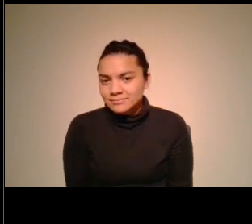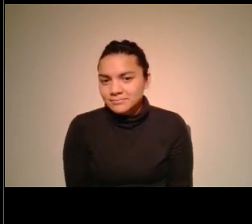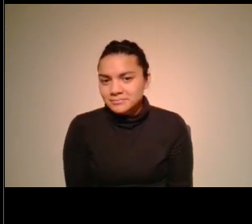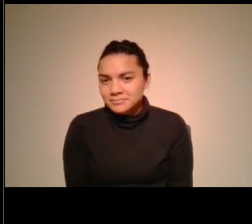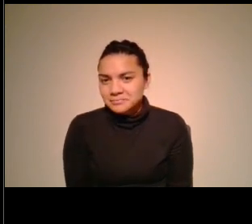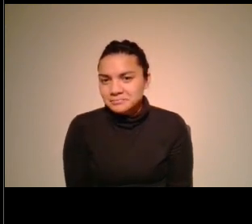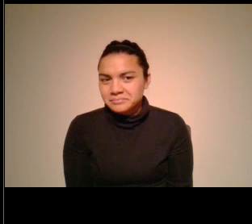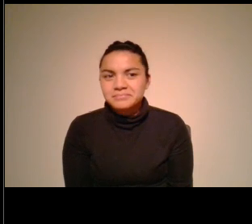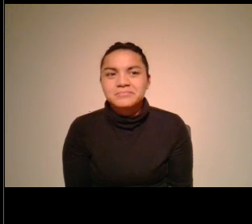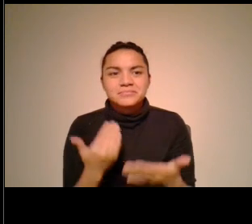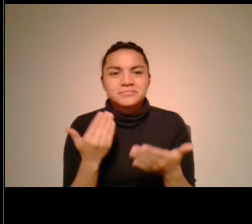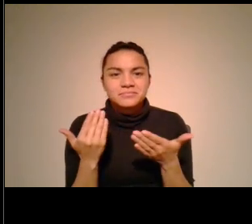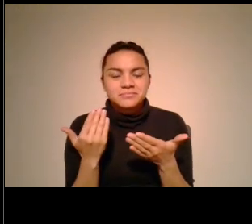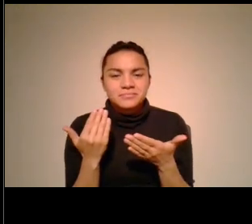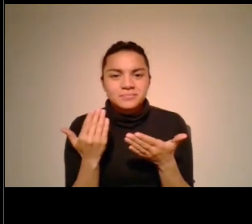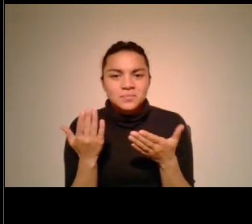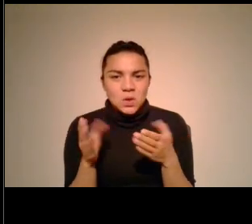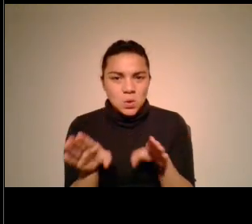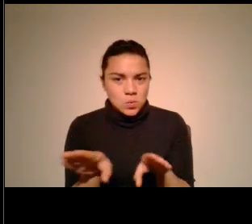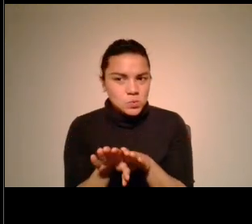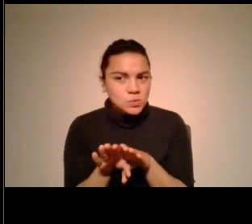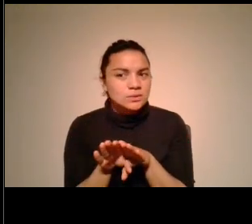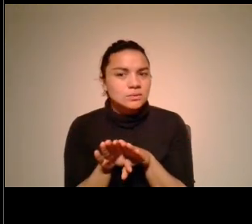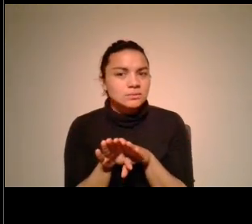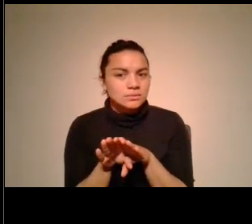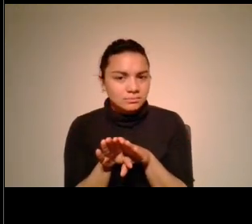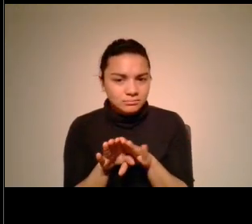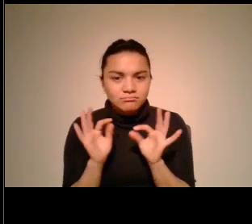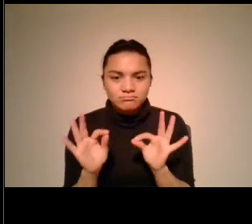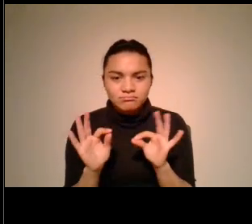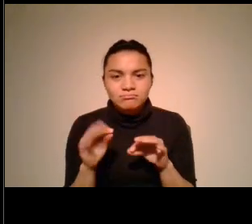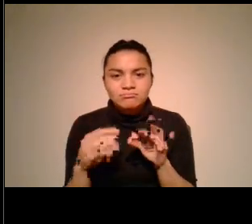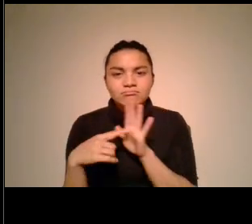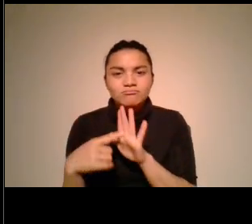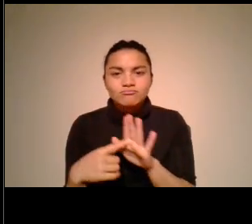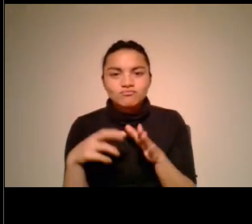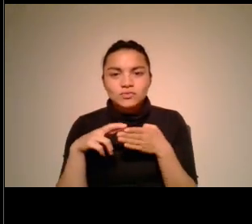Okay, let's go ahead and close this poll, and then we'll display the results.